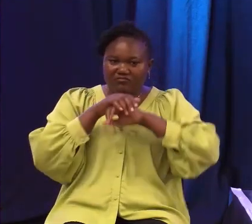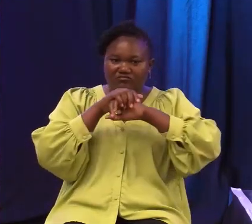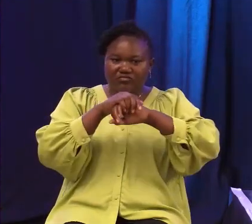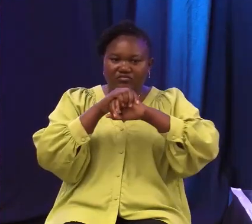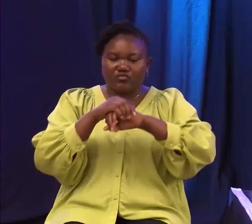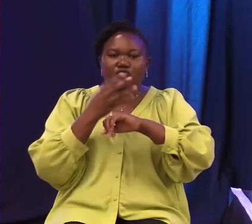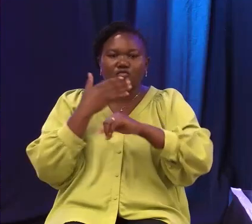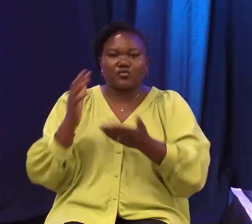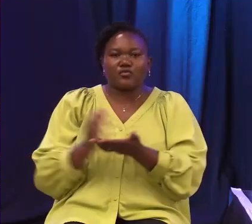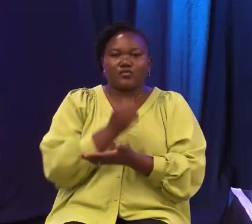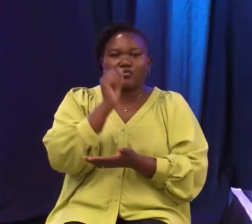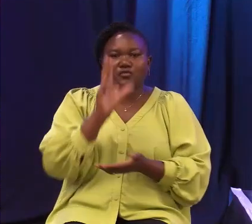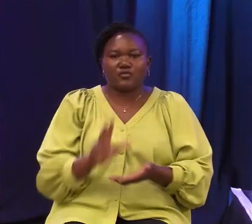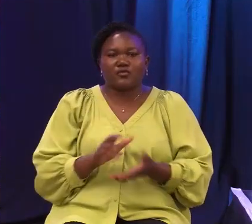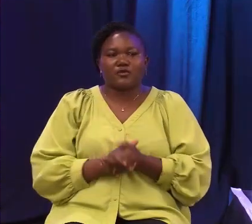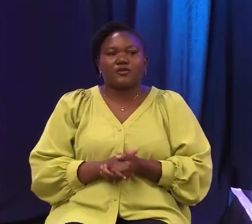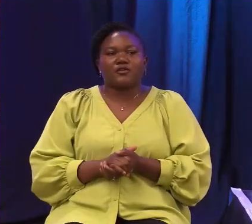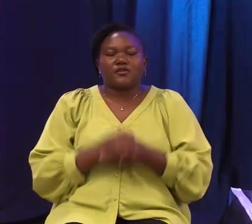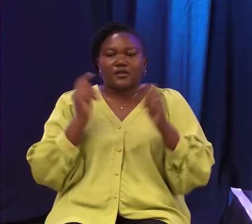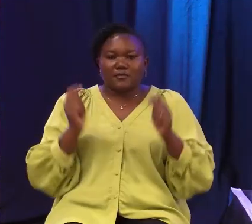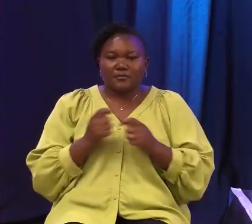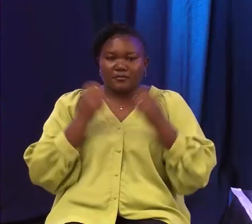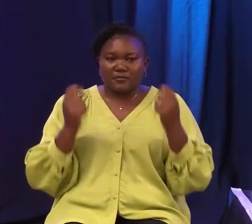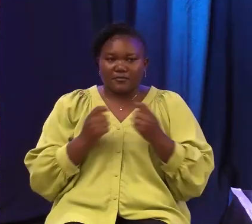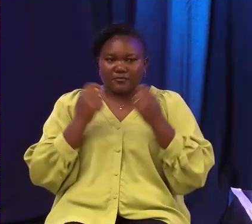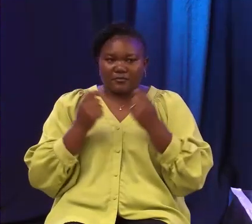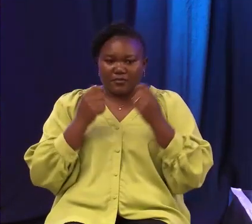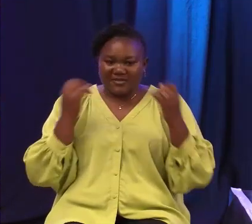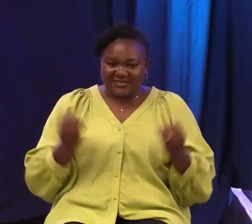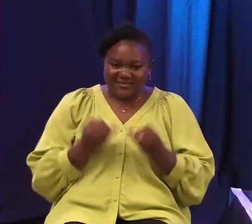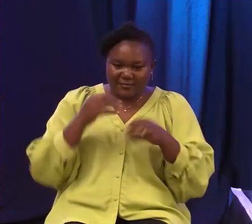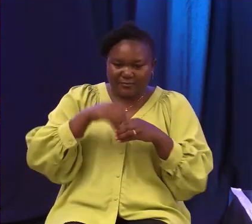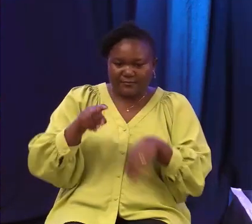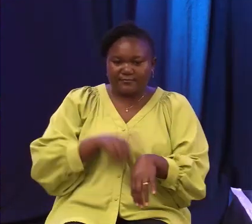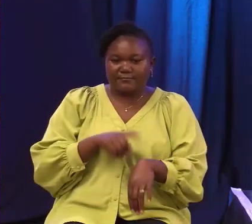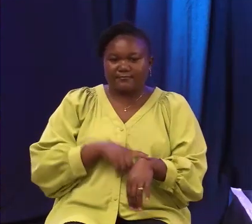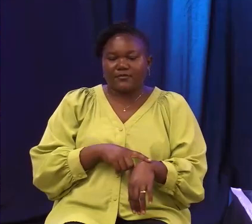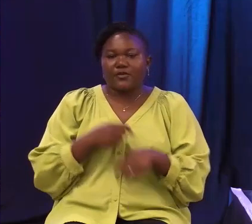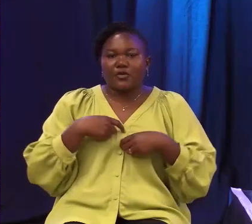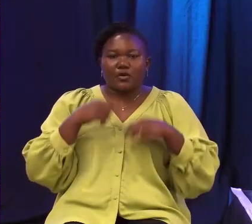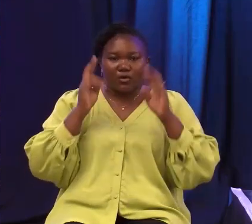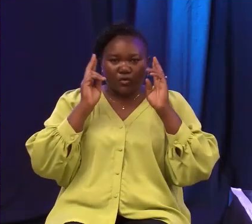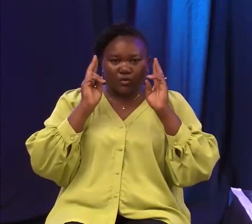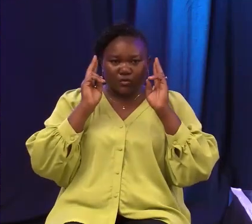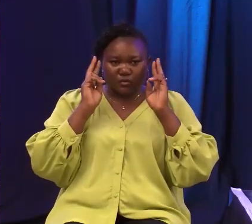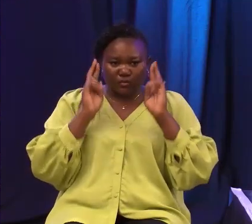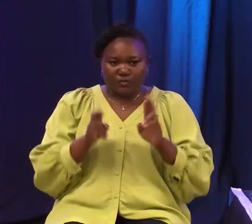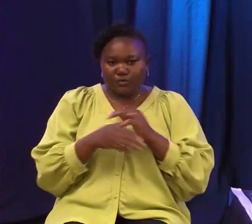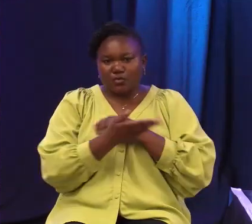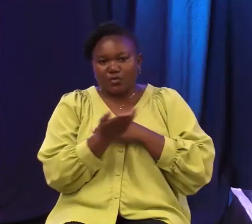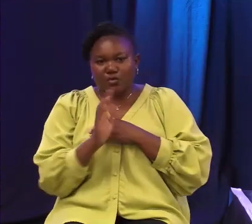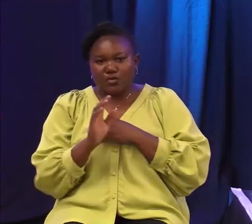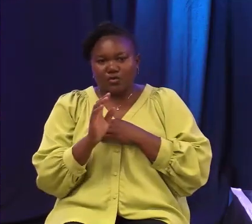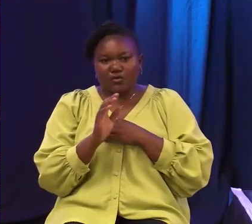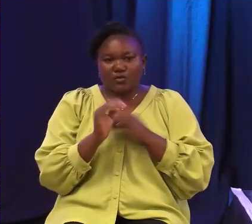winner. Let's celebrate and enjoy this wonderful moment, and we wish all stakeholders a